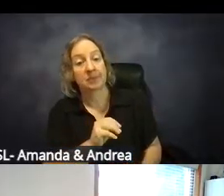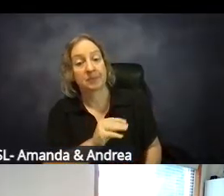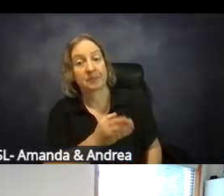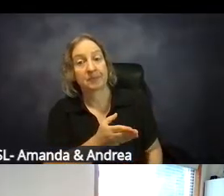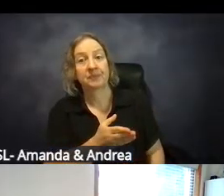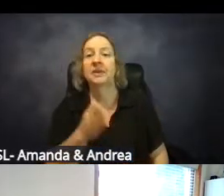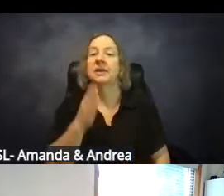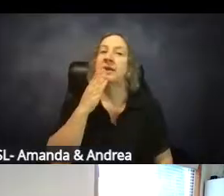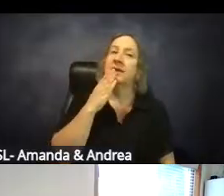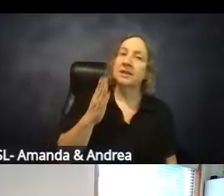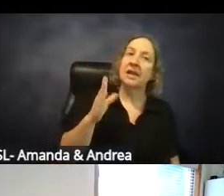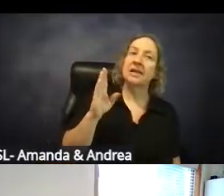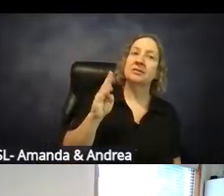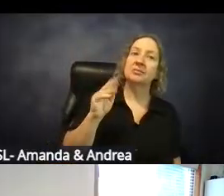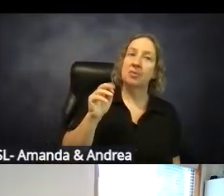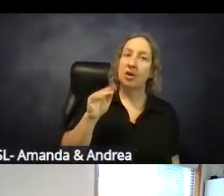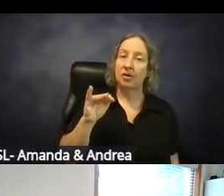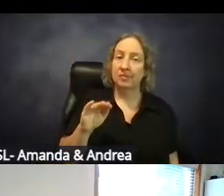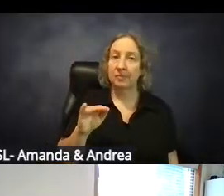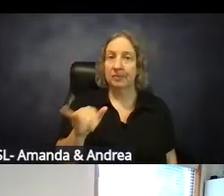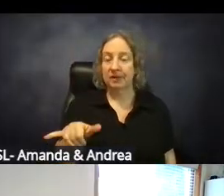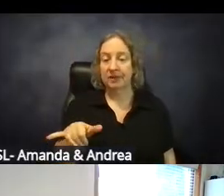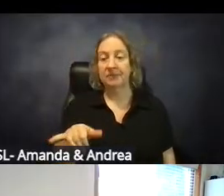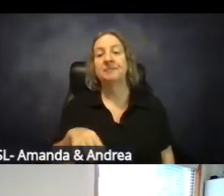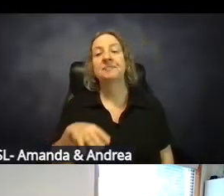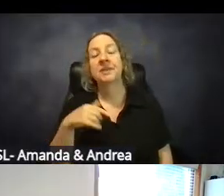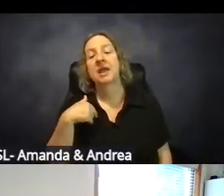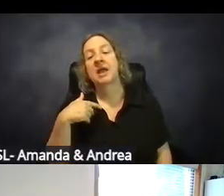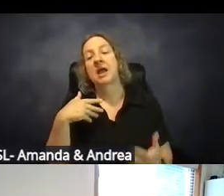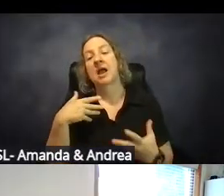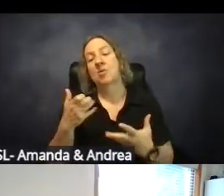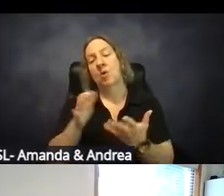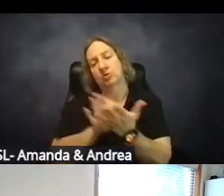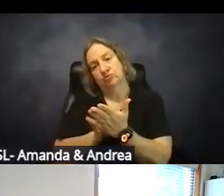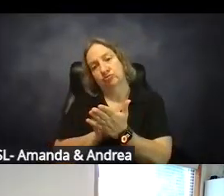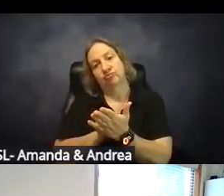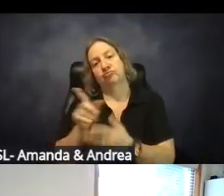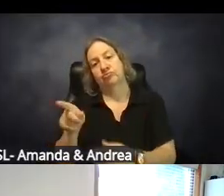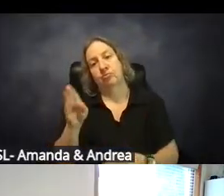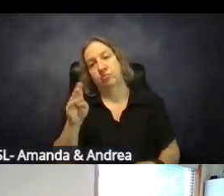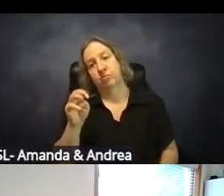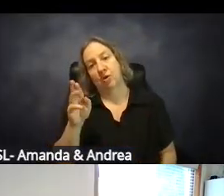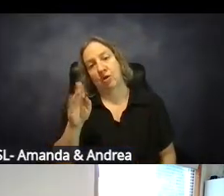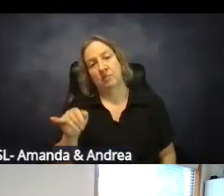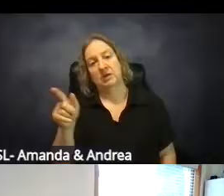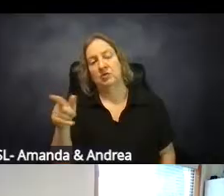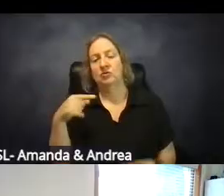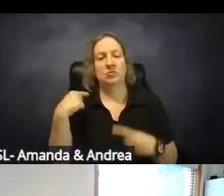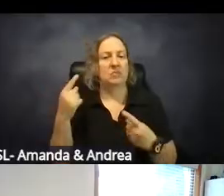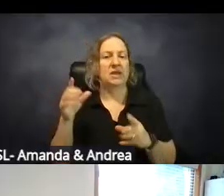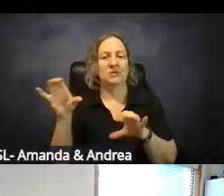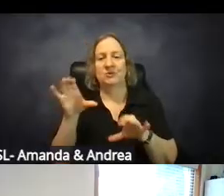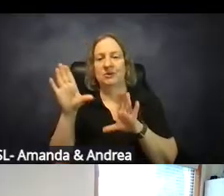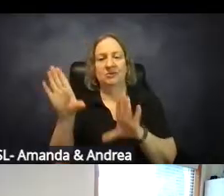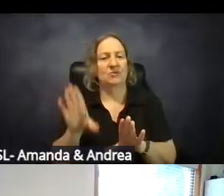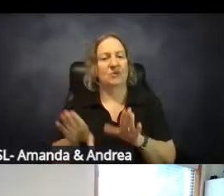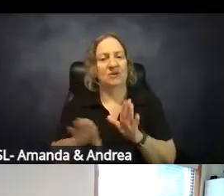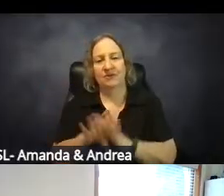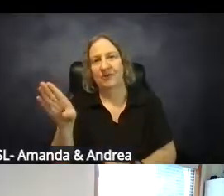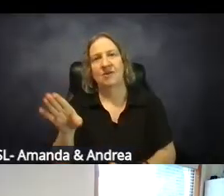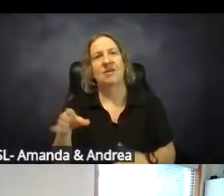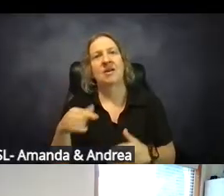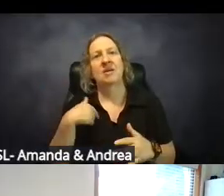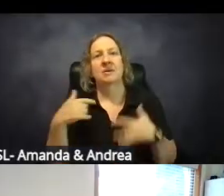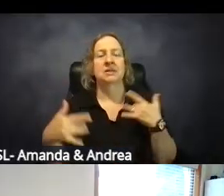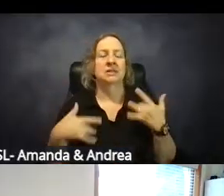Thanks, Barbie. And Barbie, I want to give you a shout out because you've just been rocking it. And I'm excited